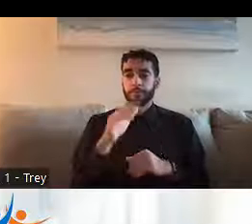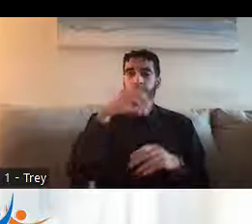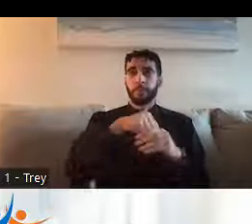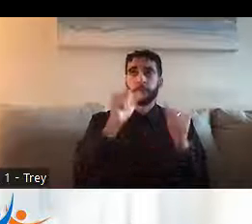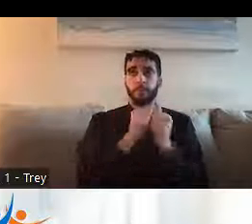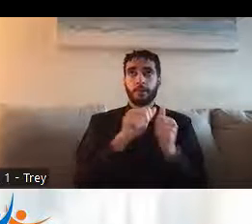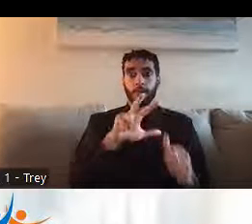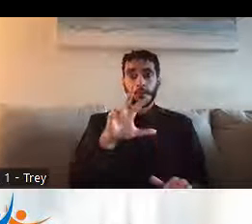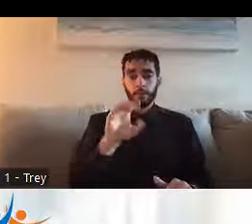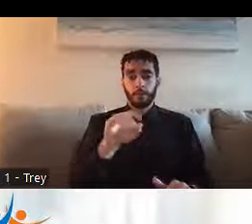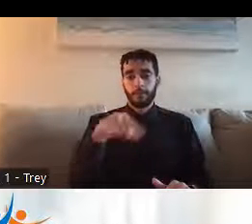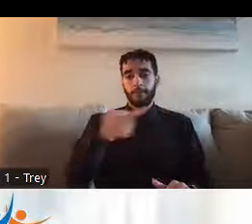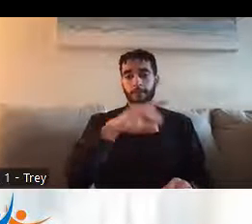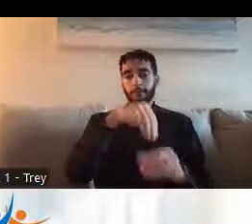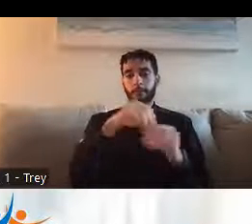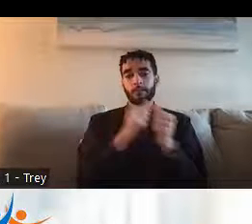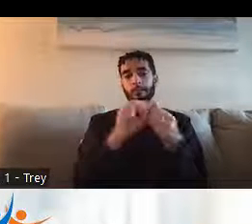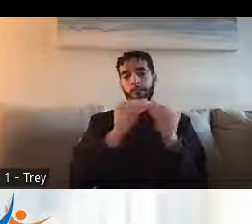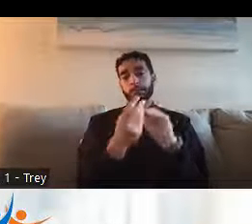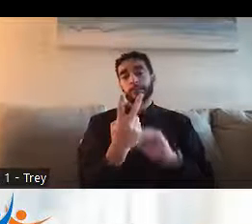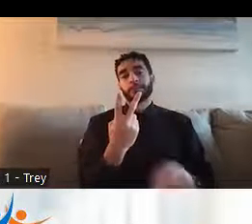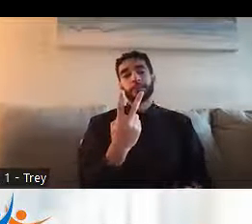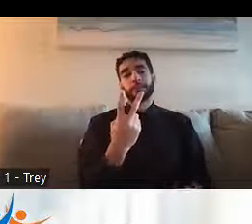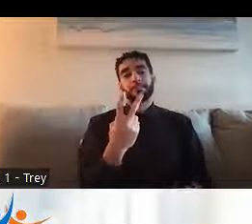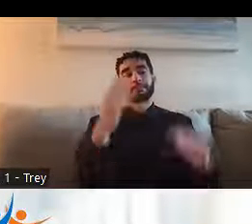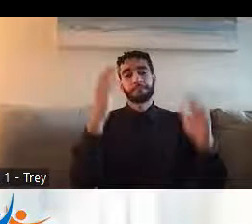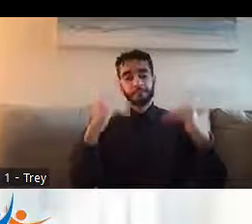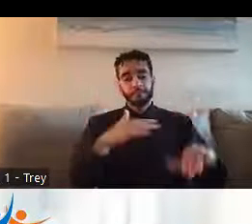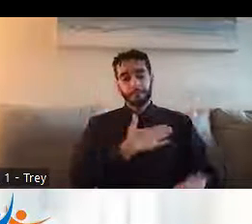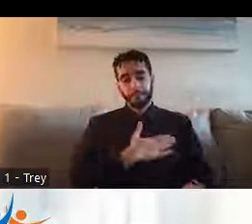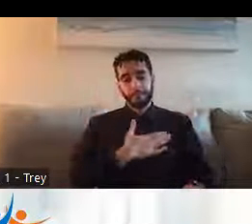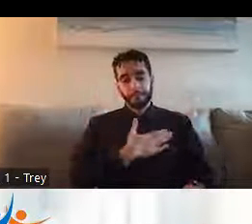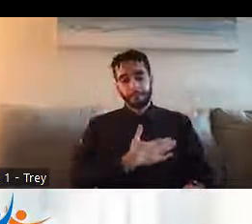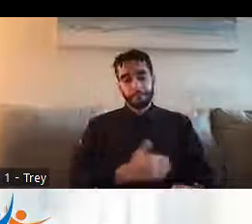under component 2. So next slide, please.